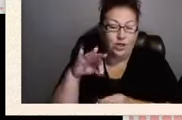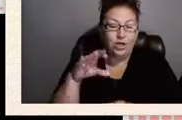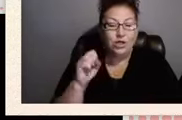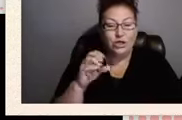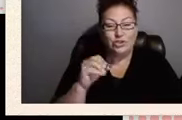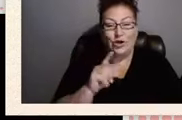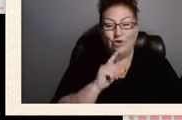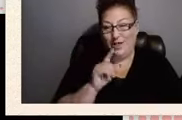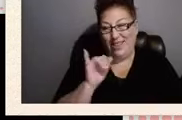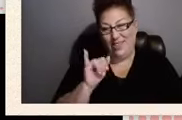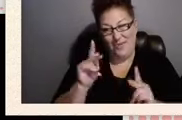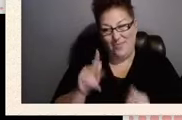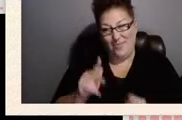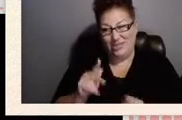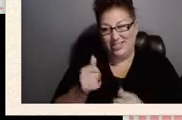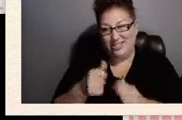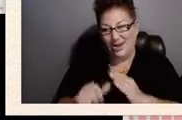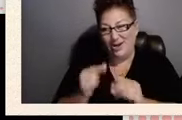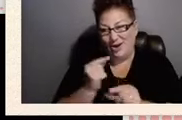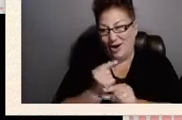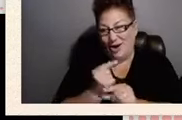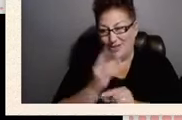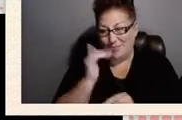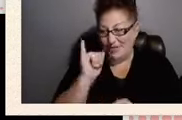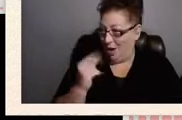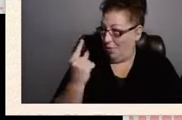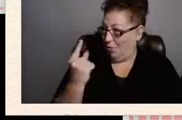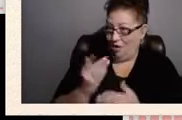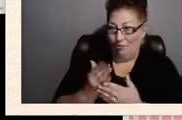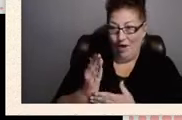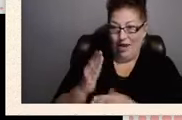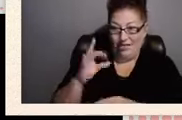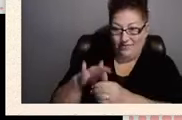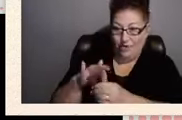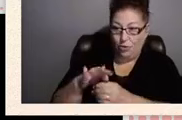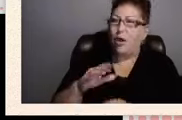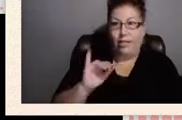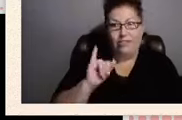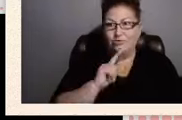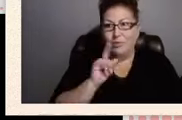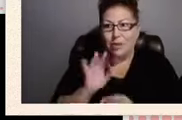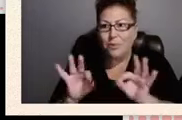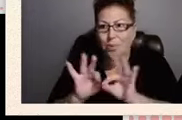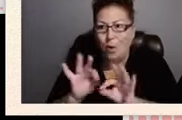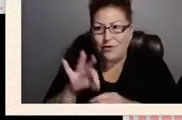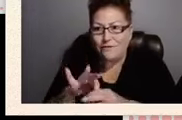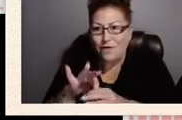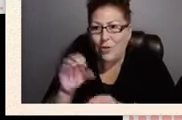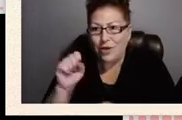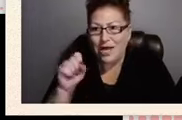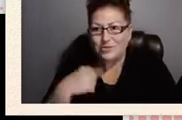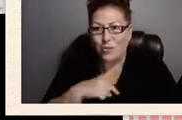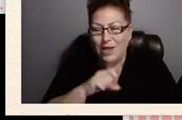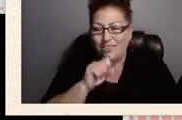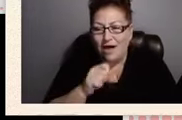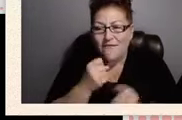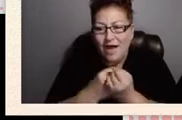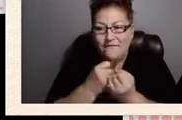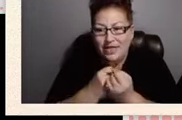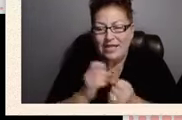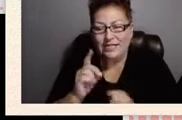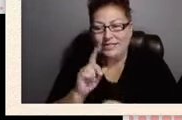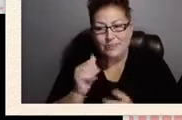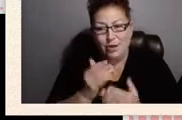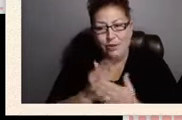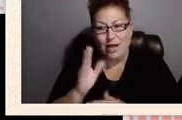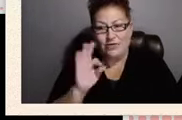under guardianship, right? Because that one right, while the right to vote is extremely important, and we love advocating at Disability Rights Florida for people